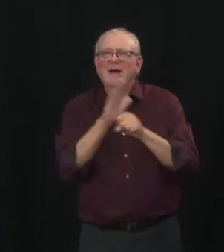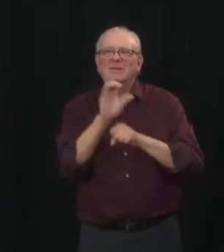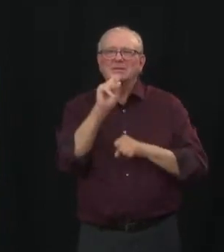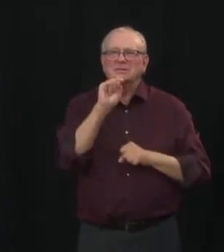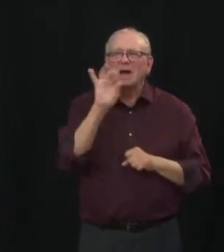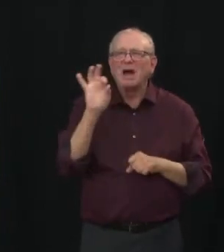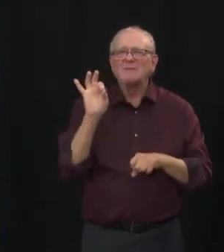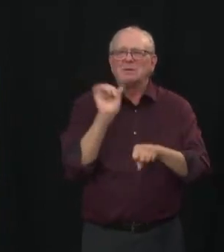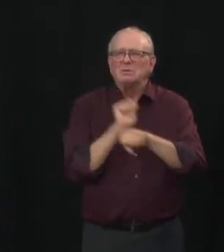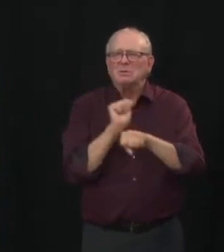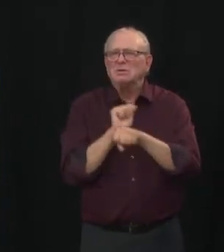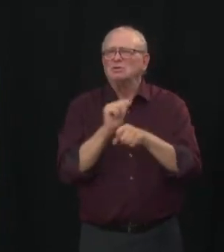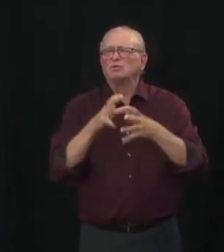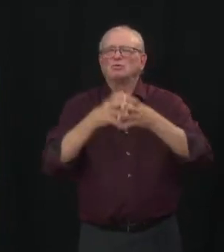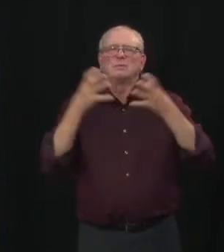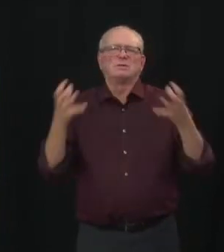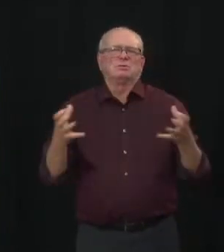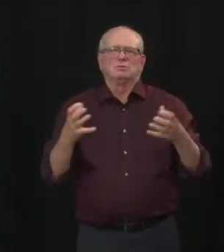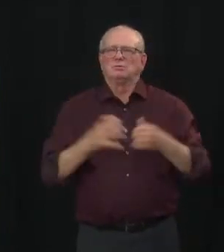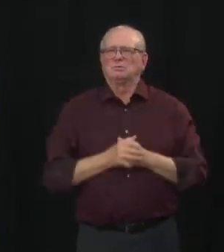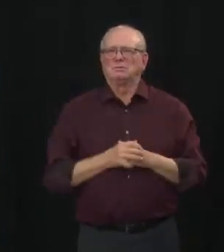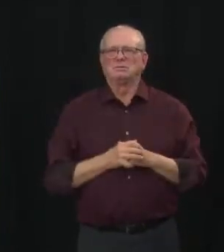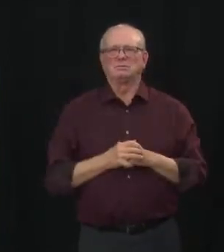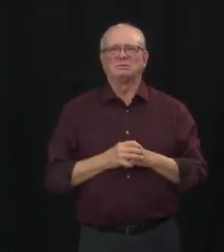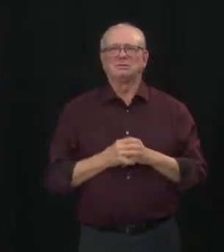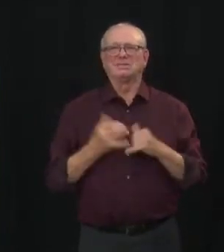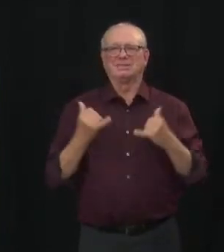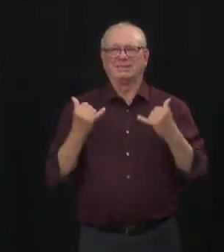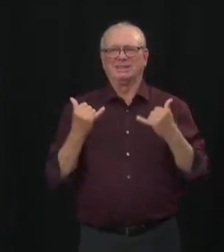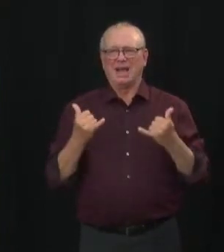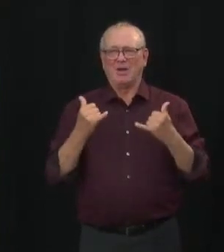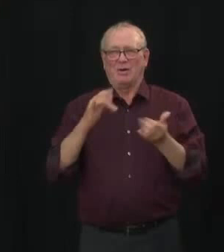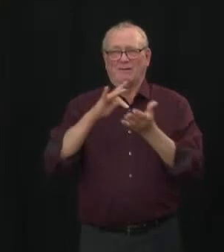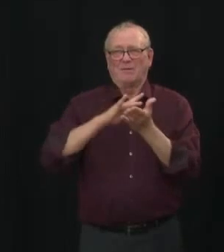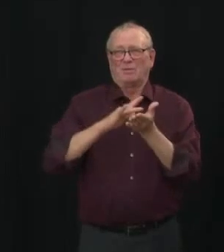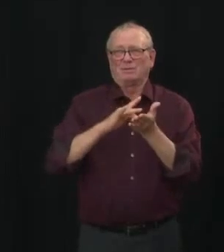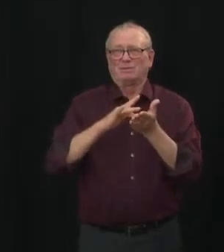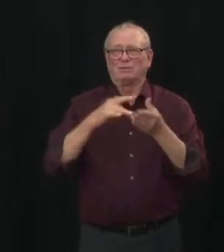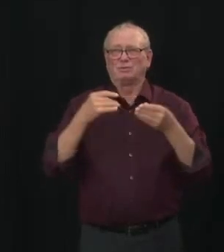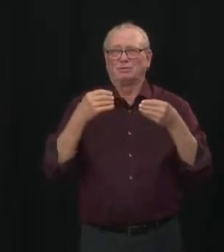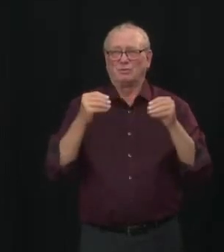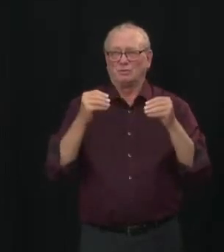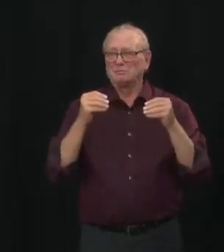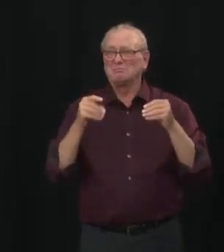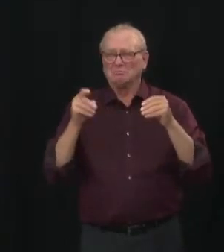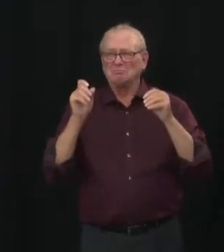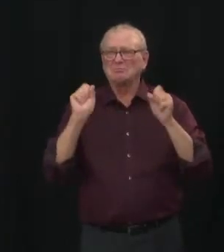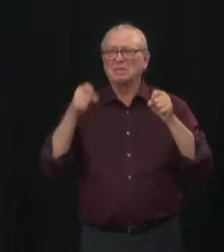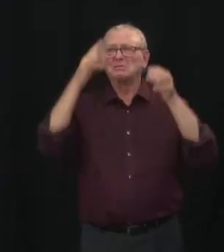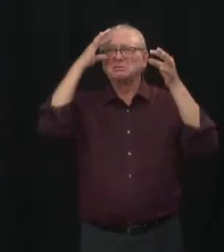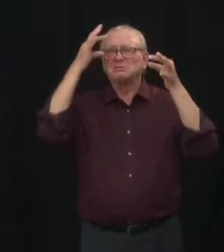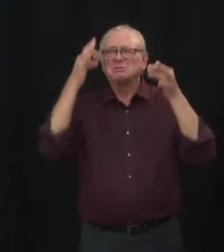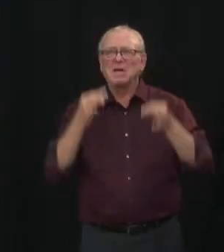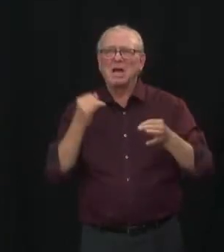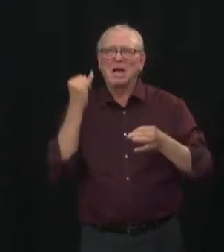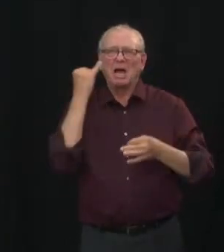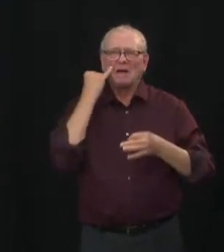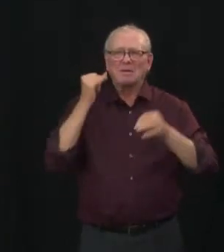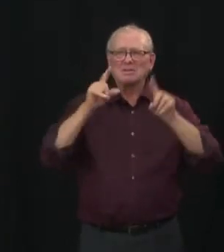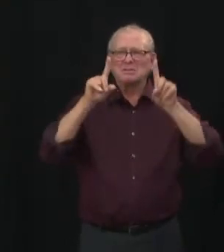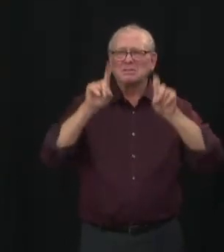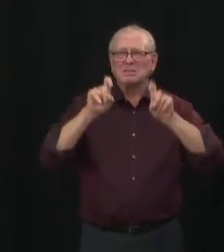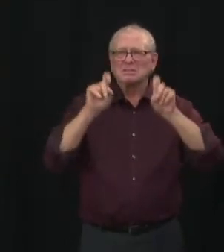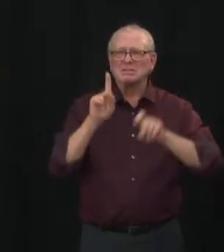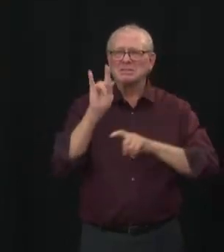appropriate for this process. Pharmacies remain free to participate, and not all are choosing to do so, but I'm pleased